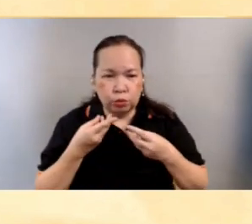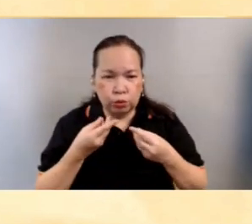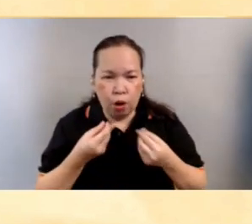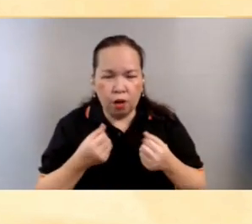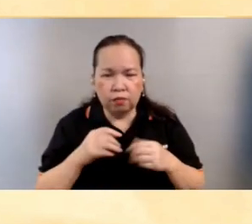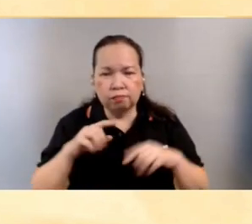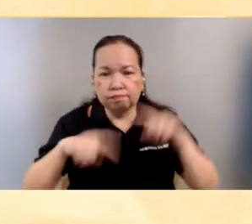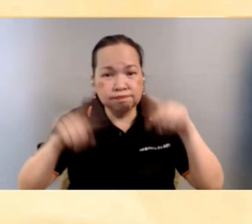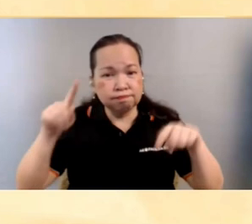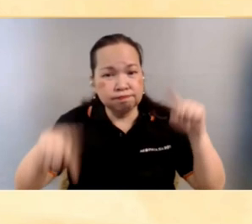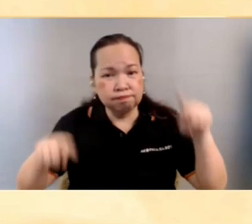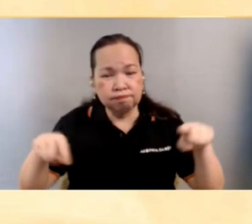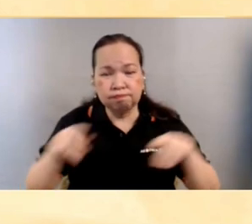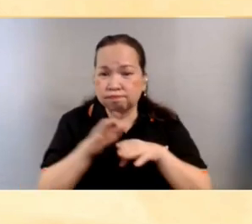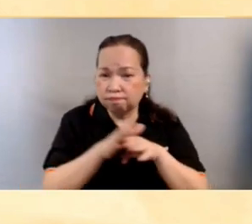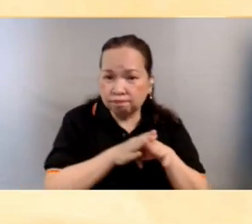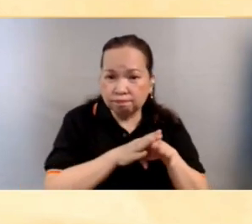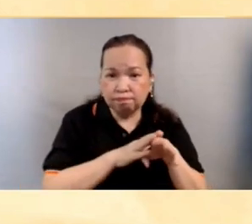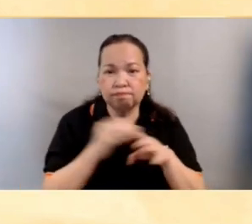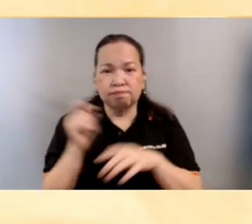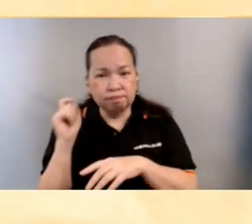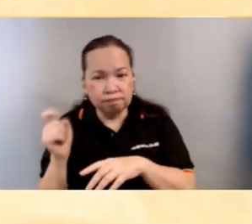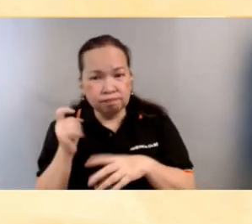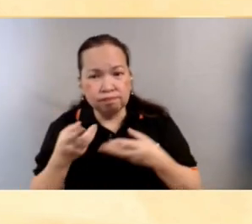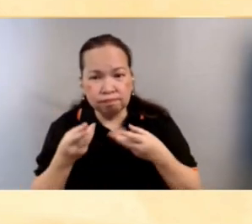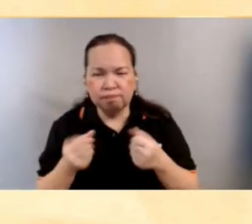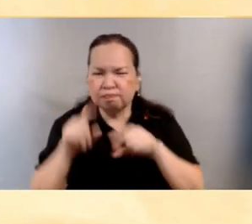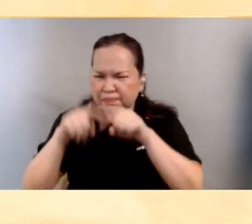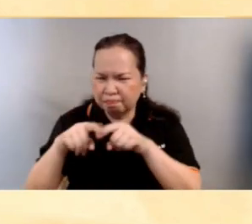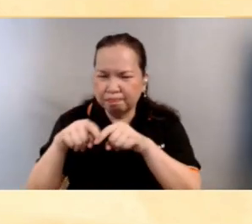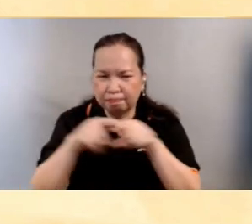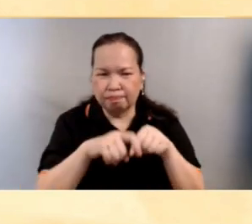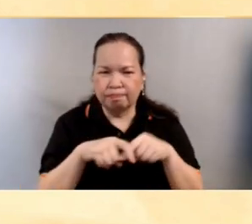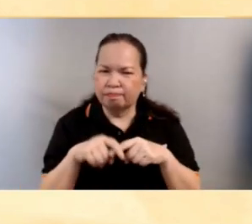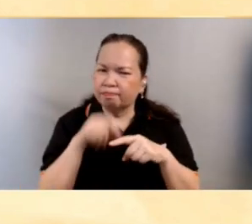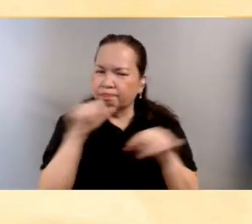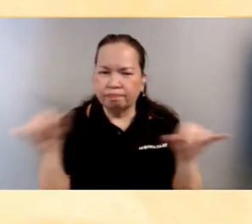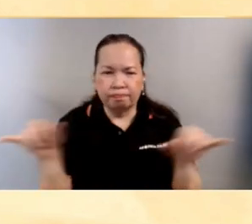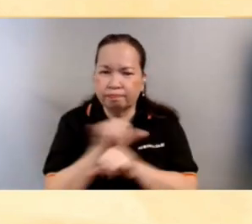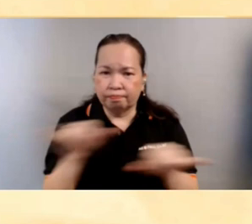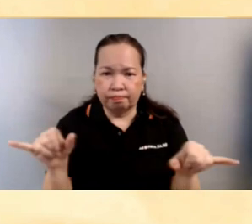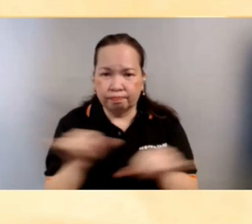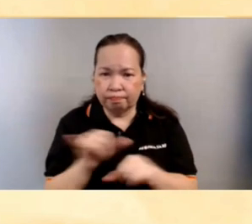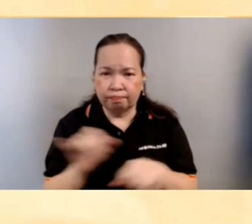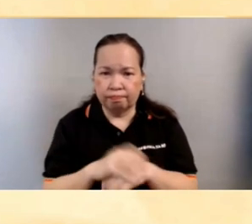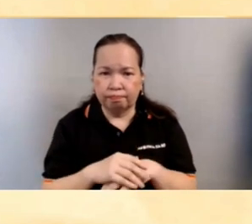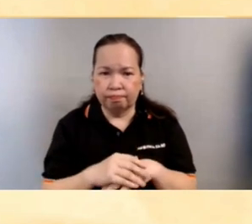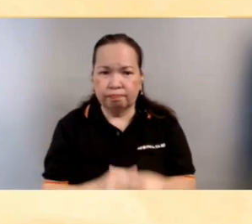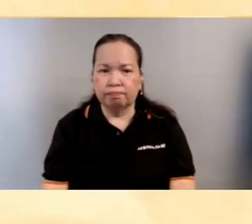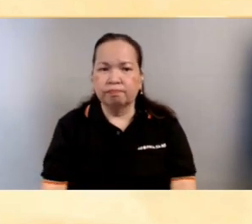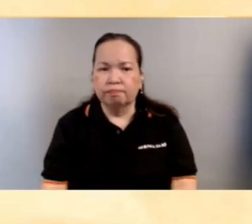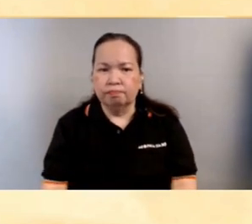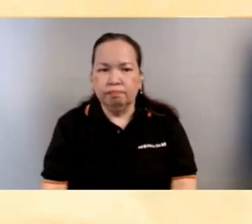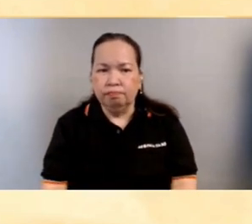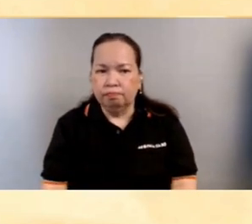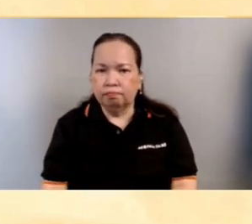pace. Not everybody goes at the same pace. That's very important, because in the work I'm doing with the ina na nila sa anak who lost their children,